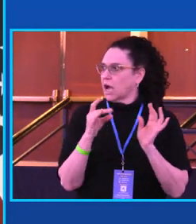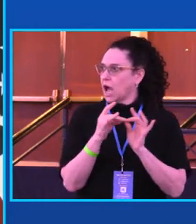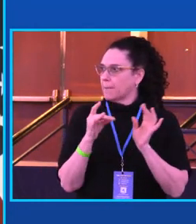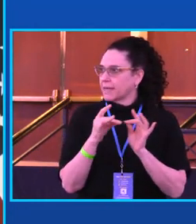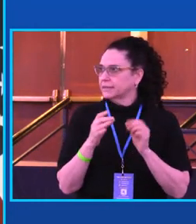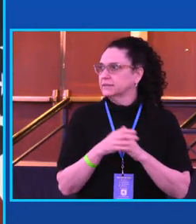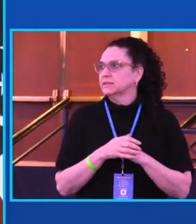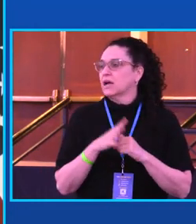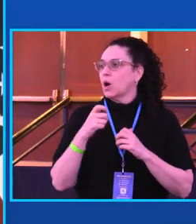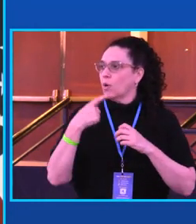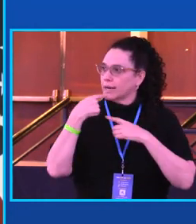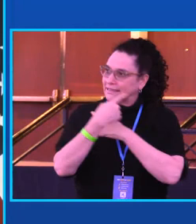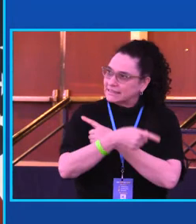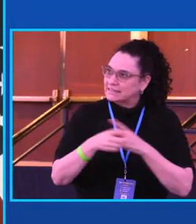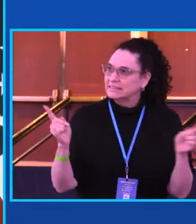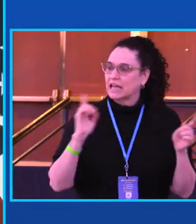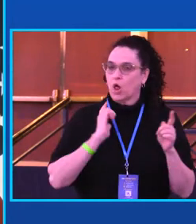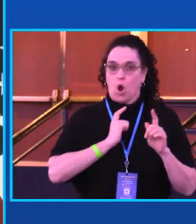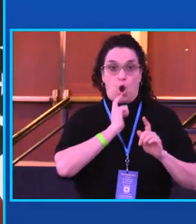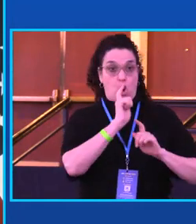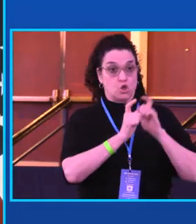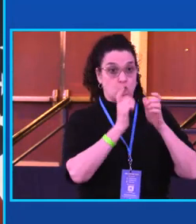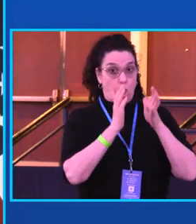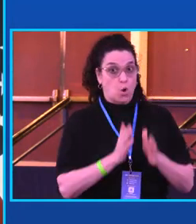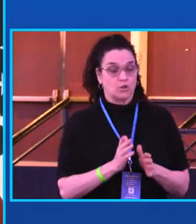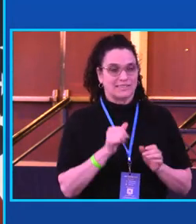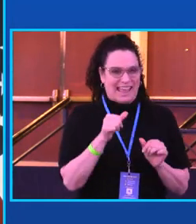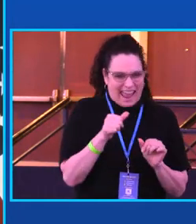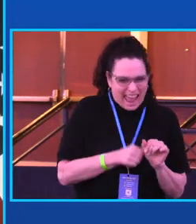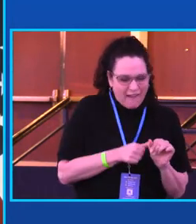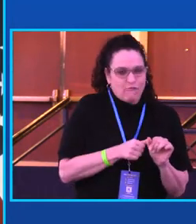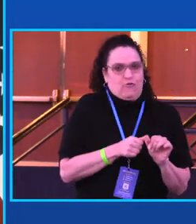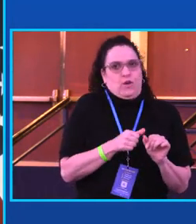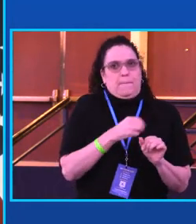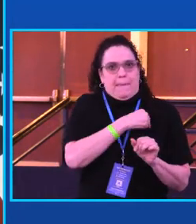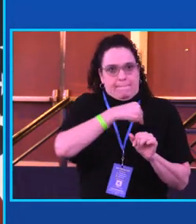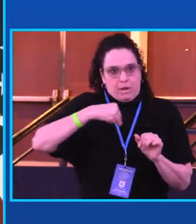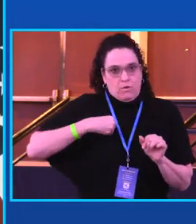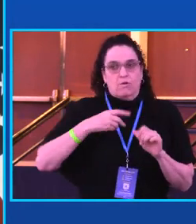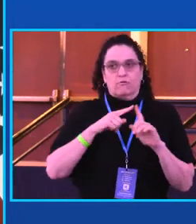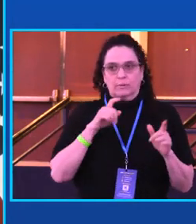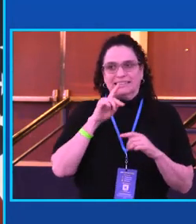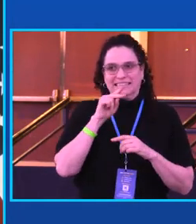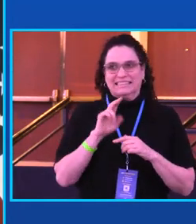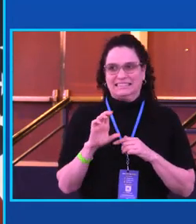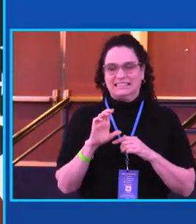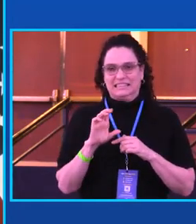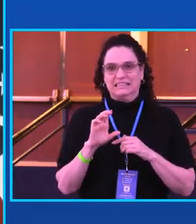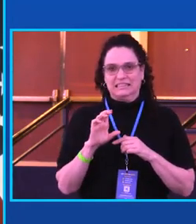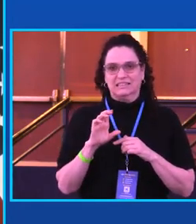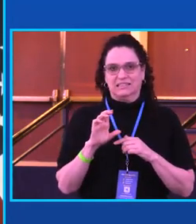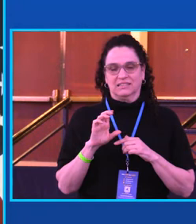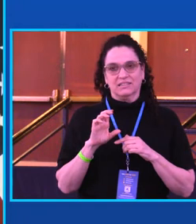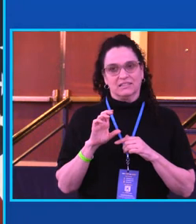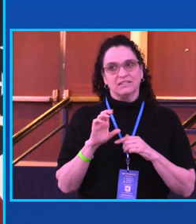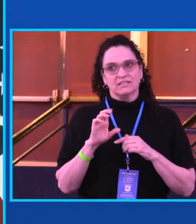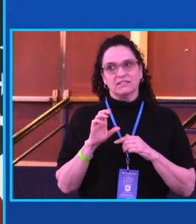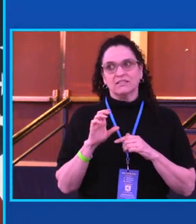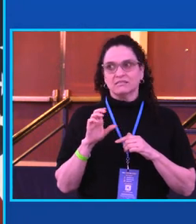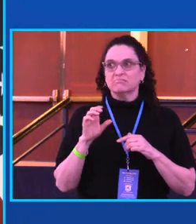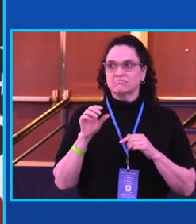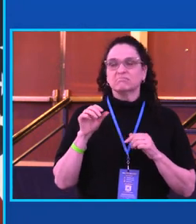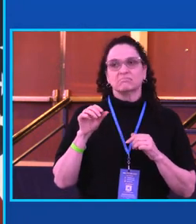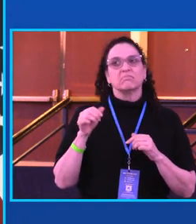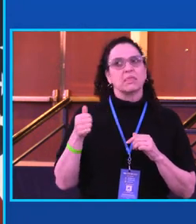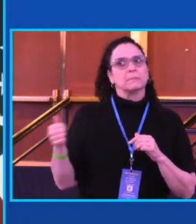to say to our donors that every single member of the DNC is also a financial contributor